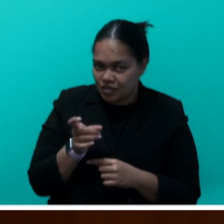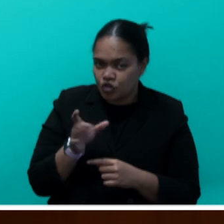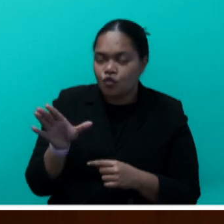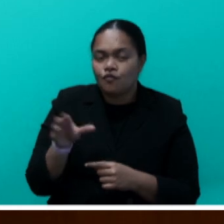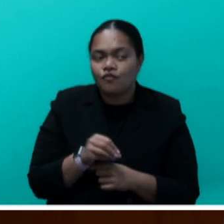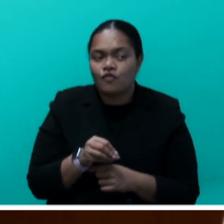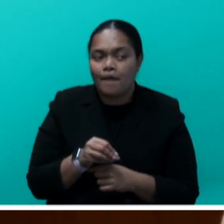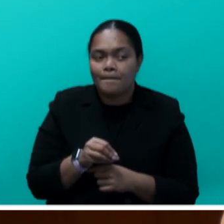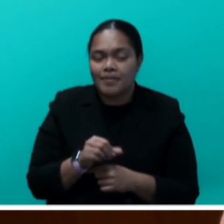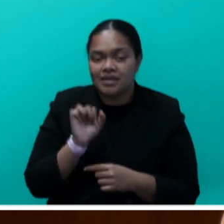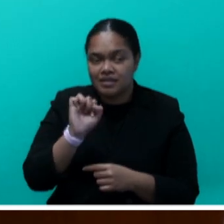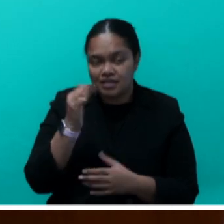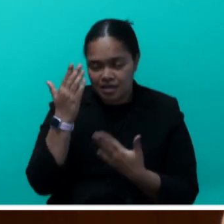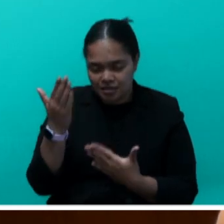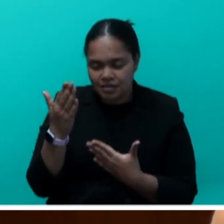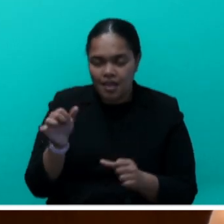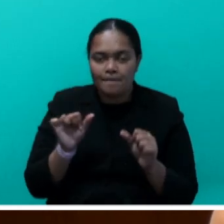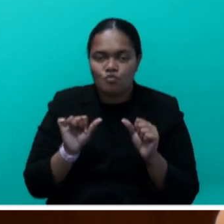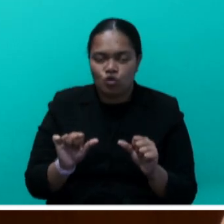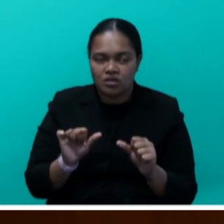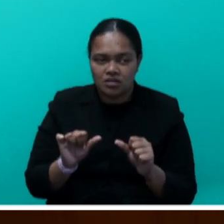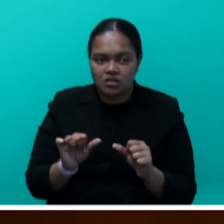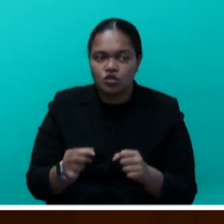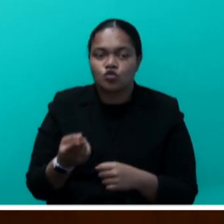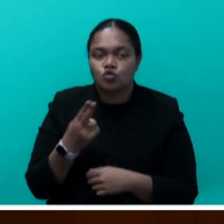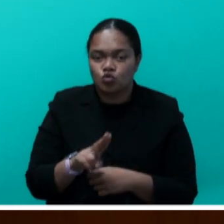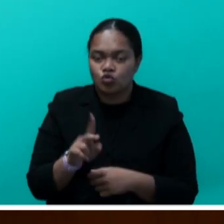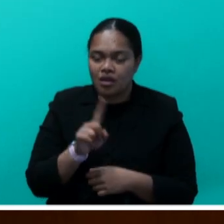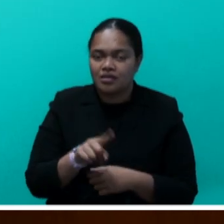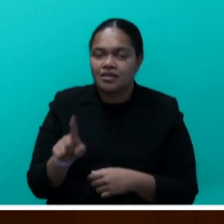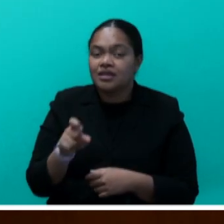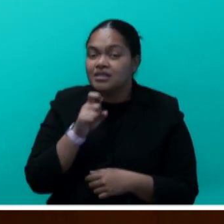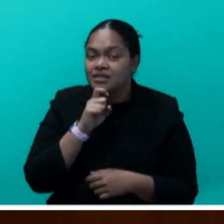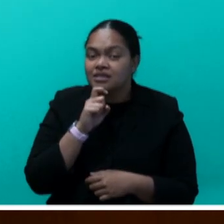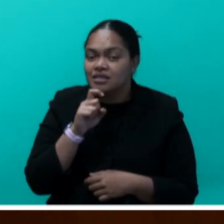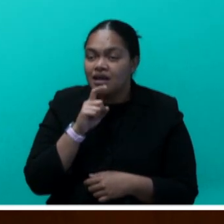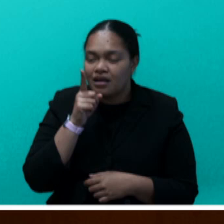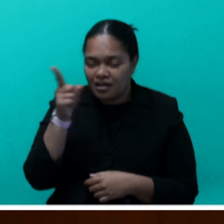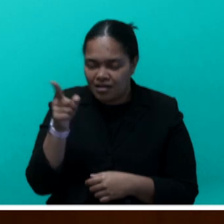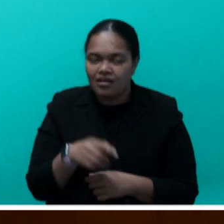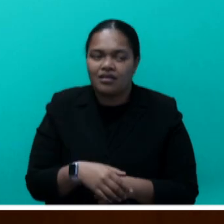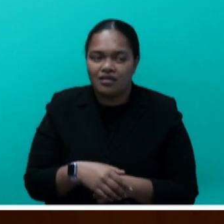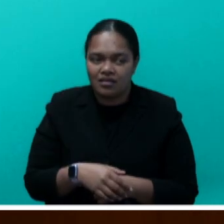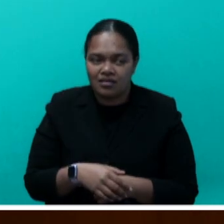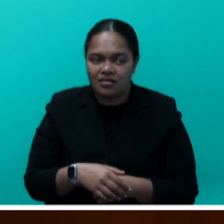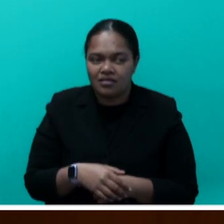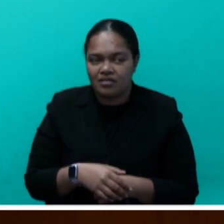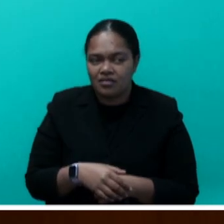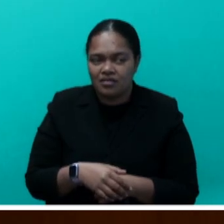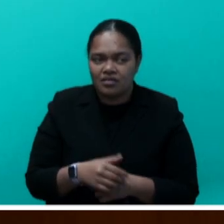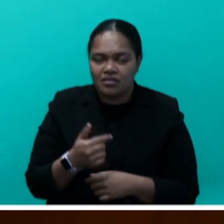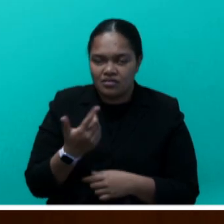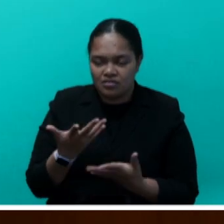from His Excellency the President to be at a dinner in State House, which I was honored to have